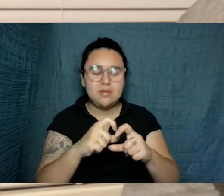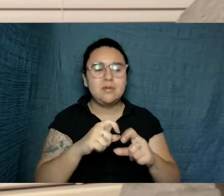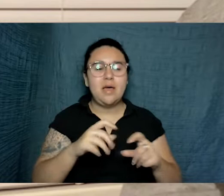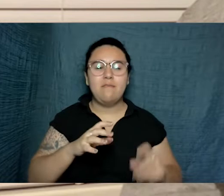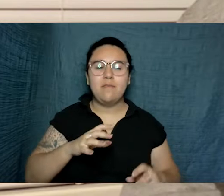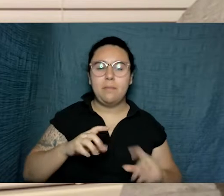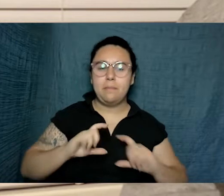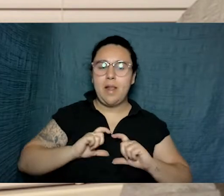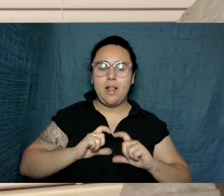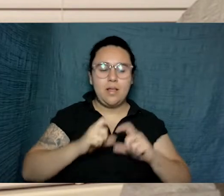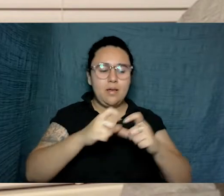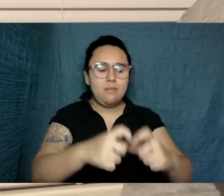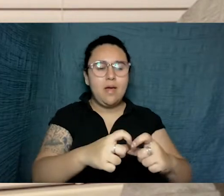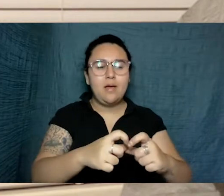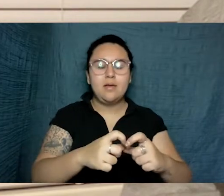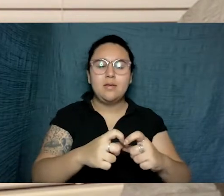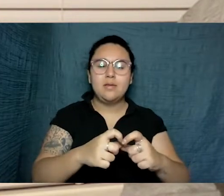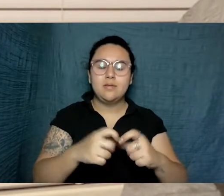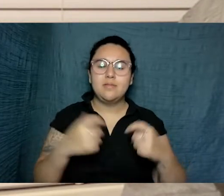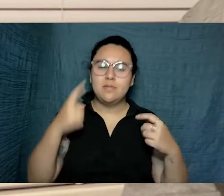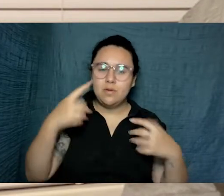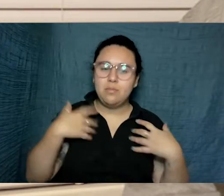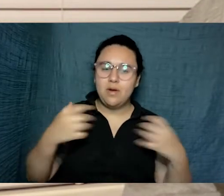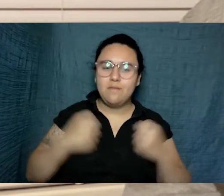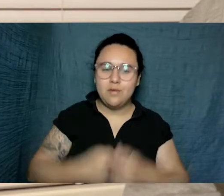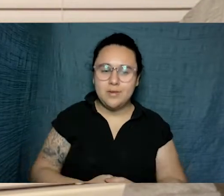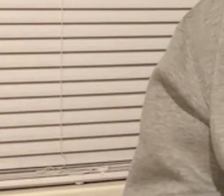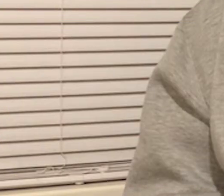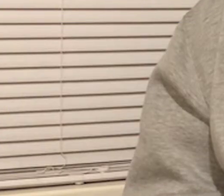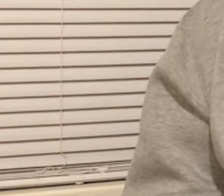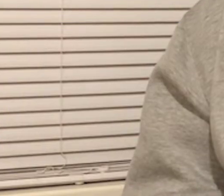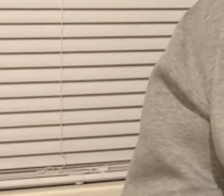medal, arrived weeks later, empty.